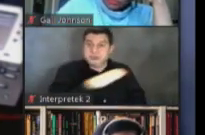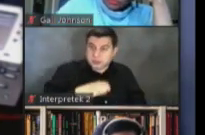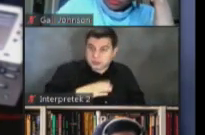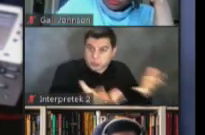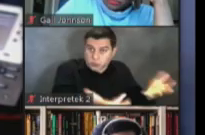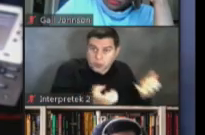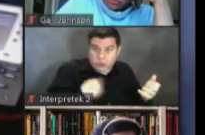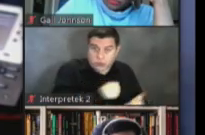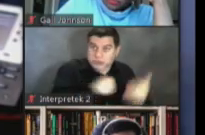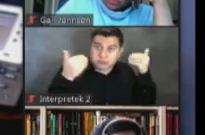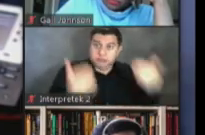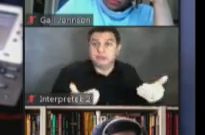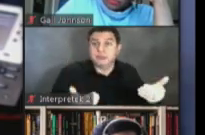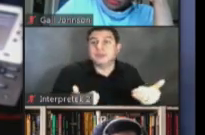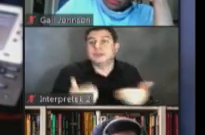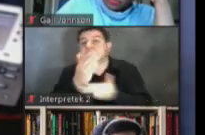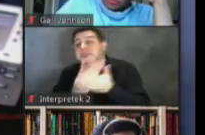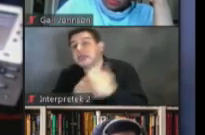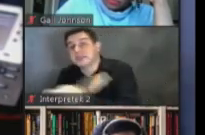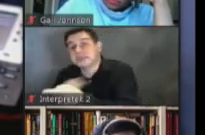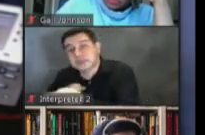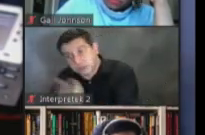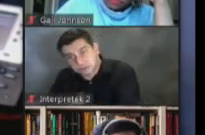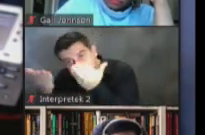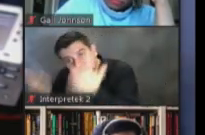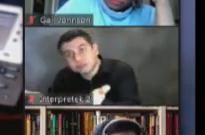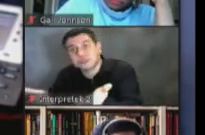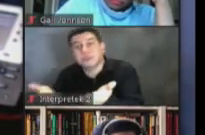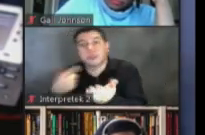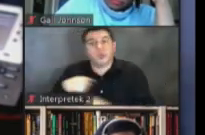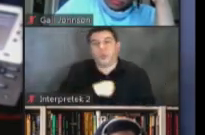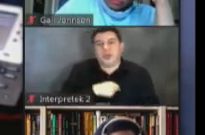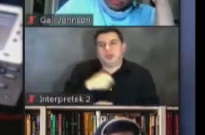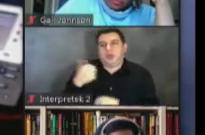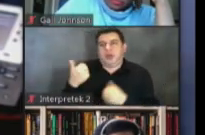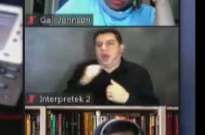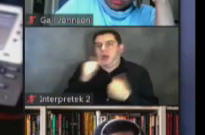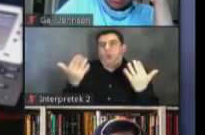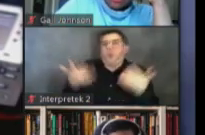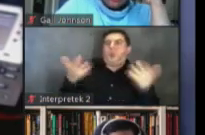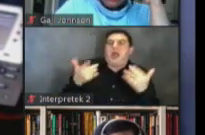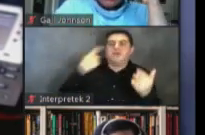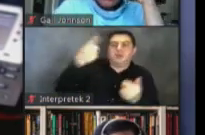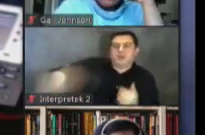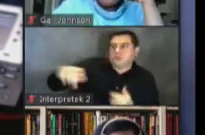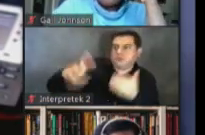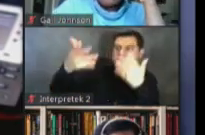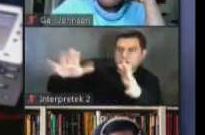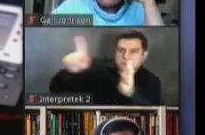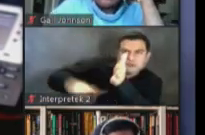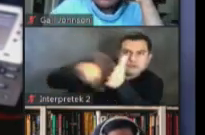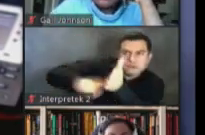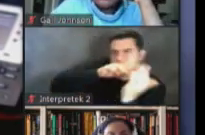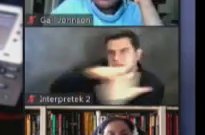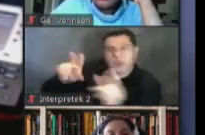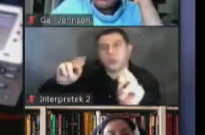to move forward on. So we have not been waiting for the study to be completed. The only item in the